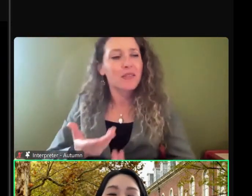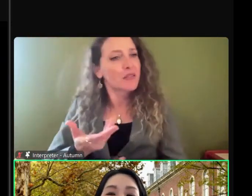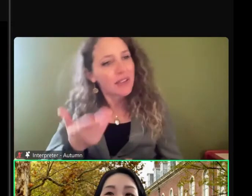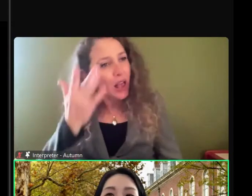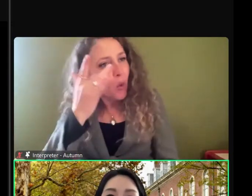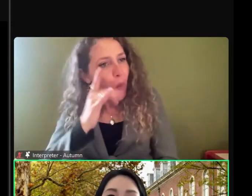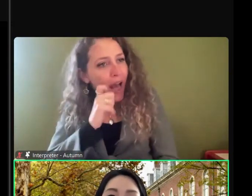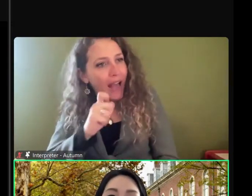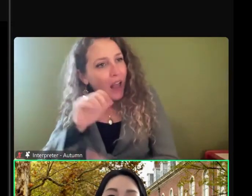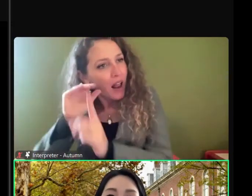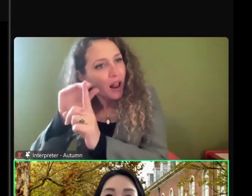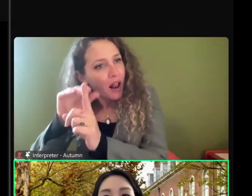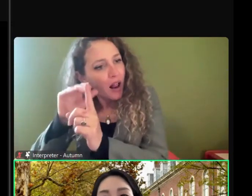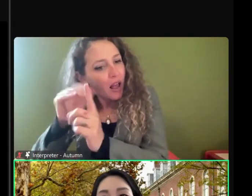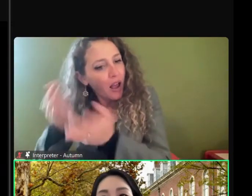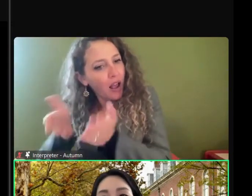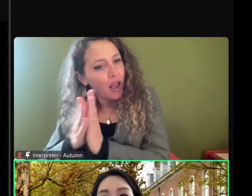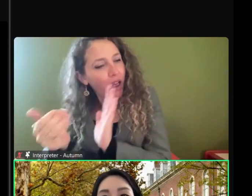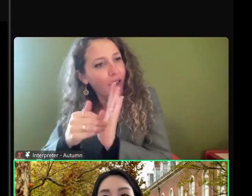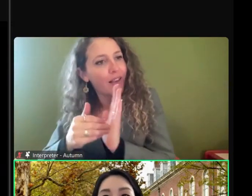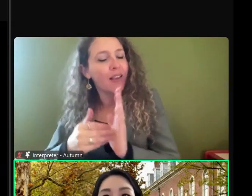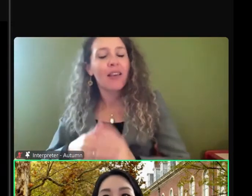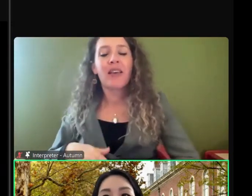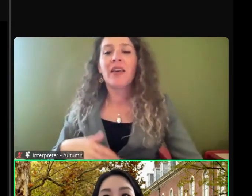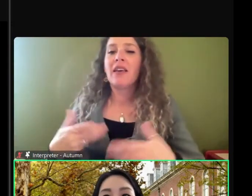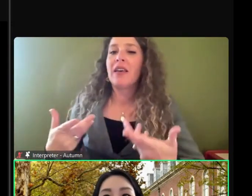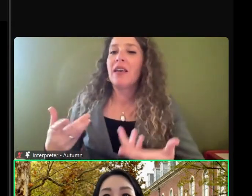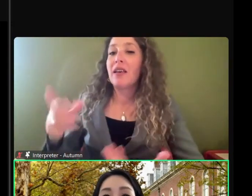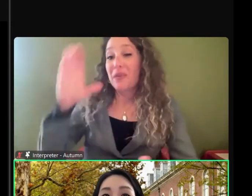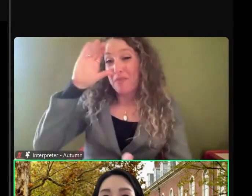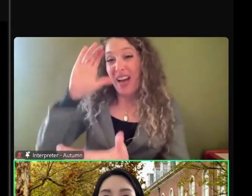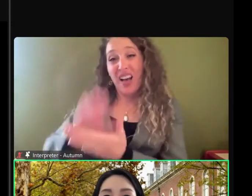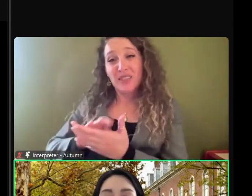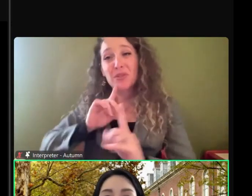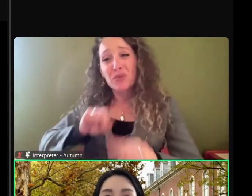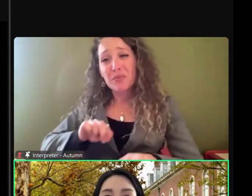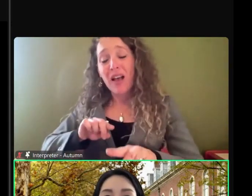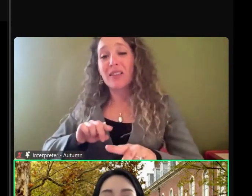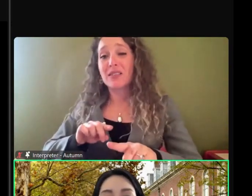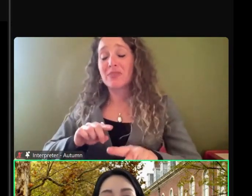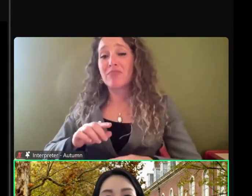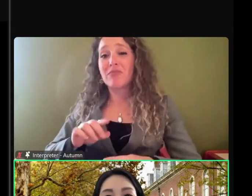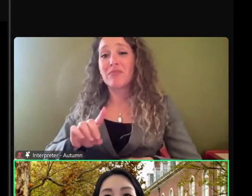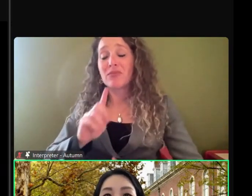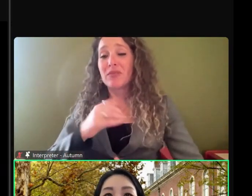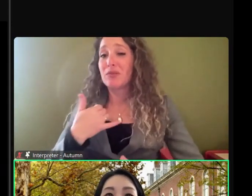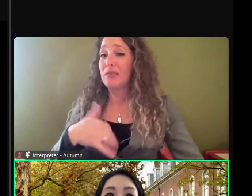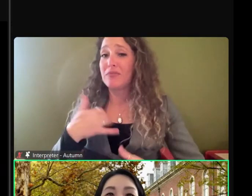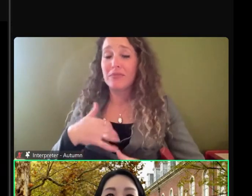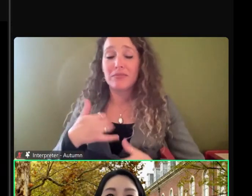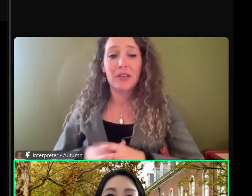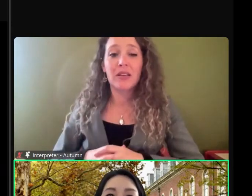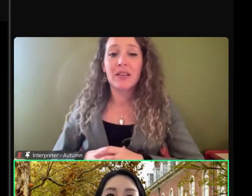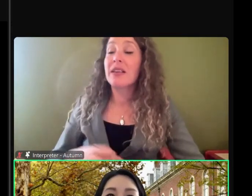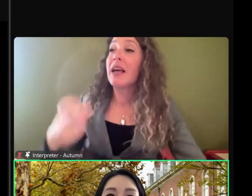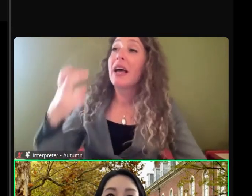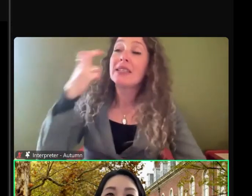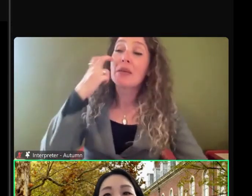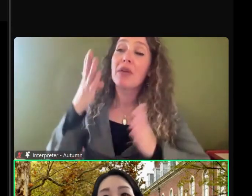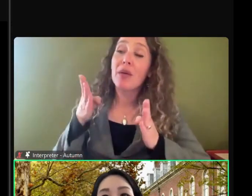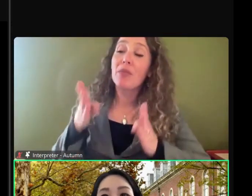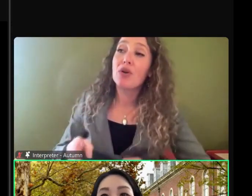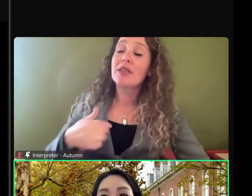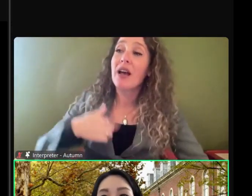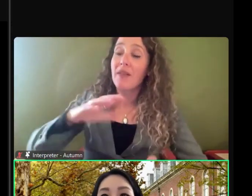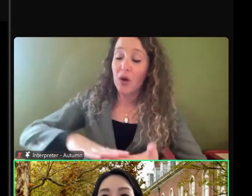didn't follow up. His response struck me very deeply. As a blind person,